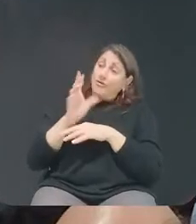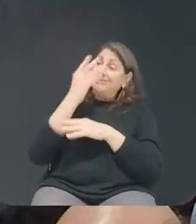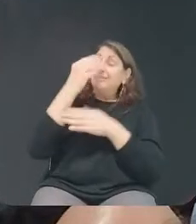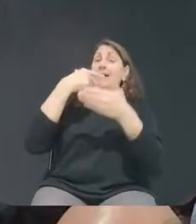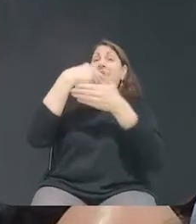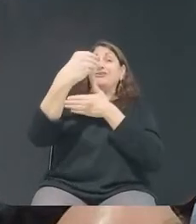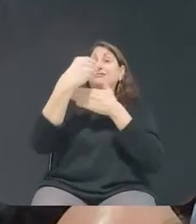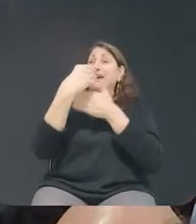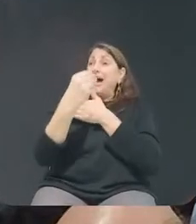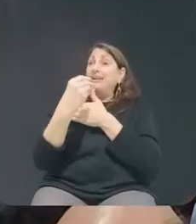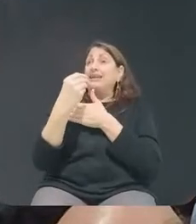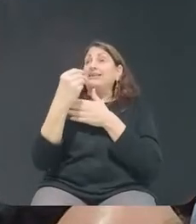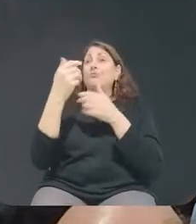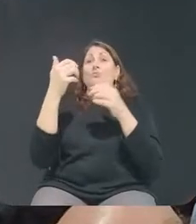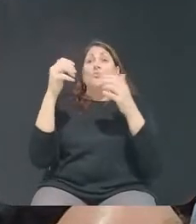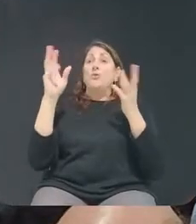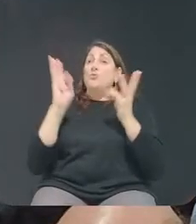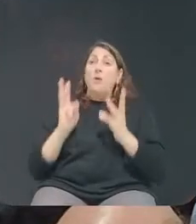detrimental to human survival.